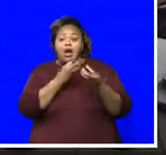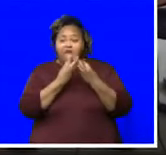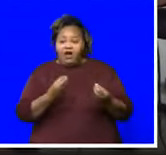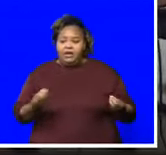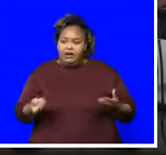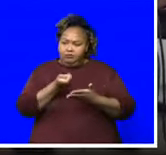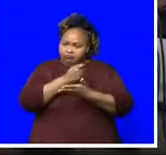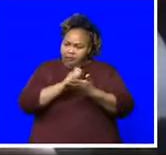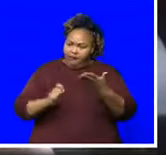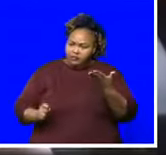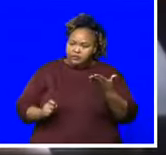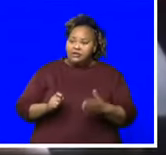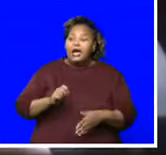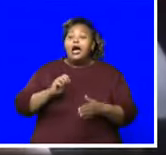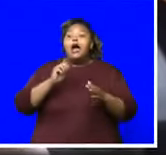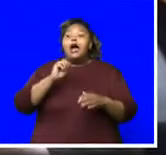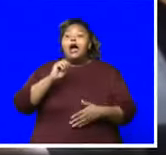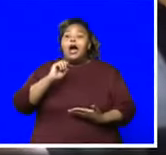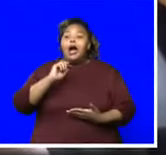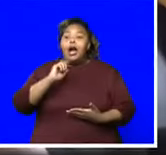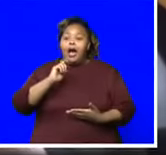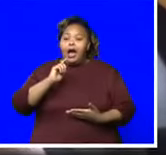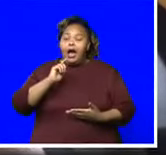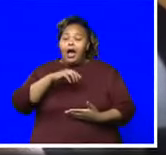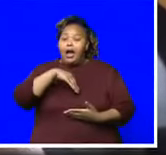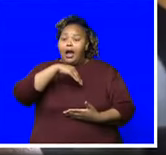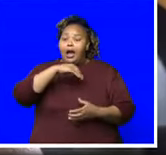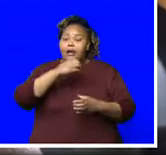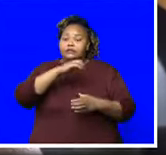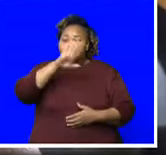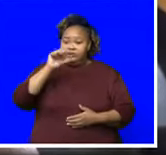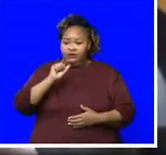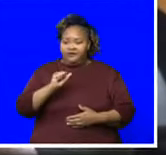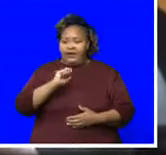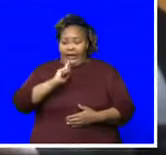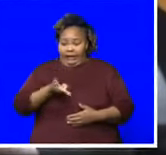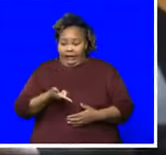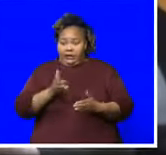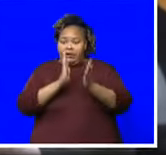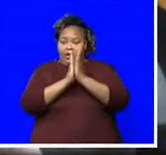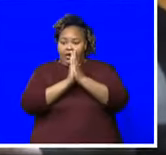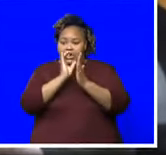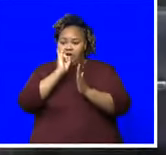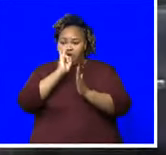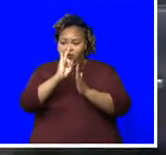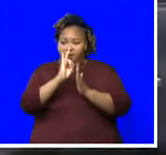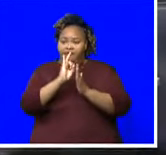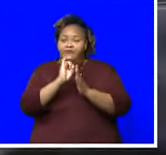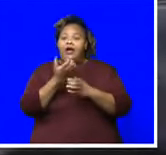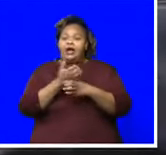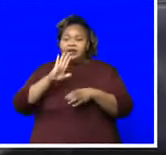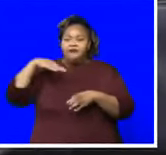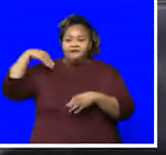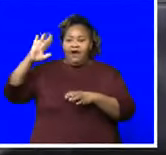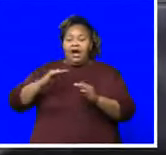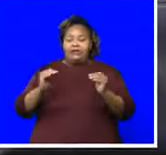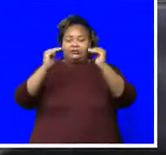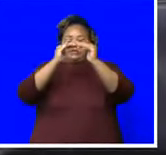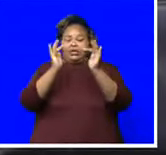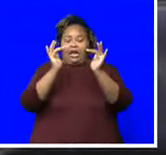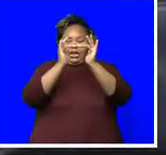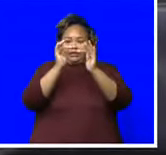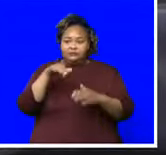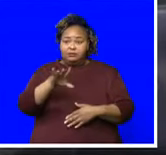kuleli bahlolwa ngelizinga lelisesigabeni salelo sakulela live lokhu kulandzela ukuthi libandla lelengamele